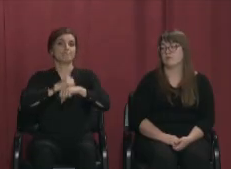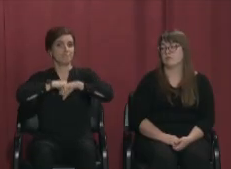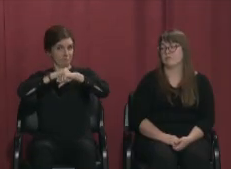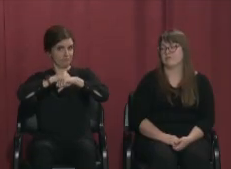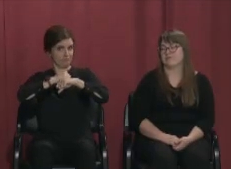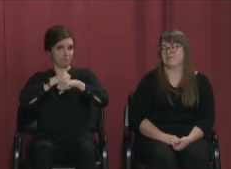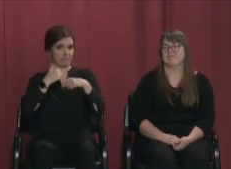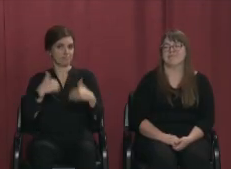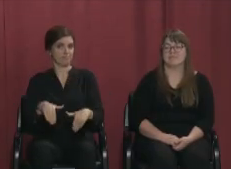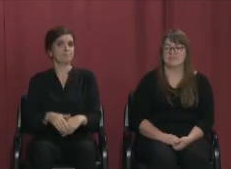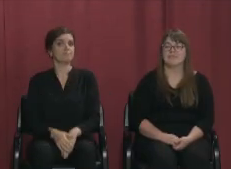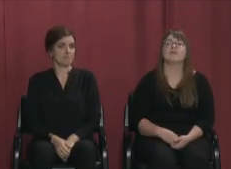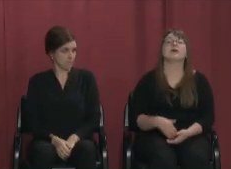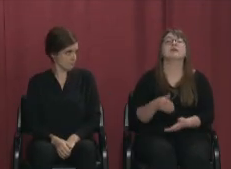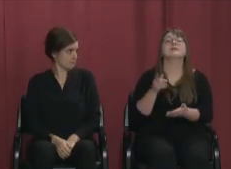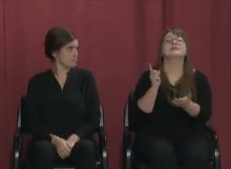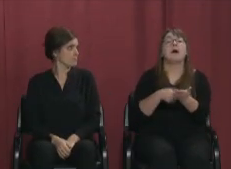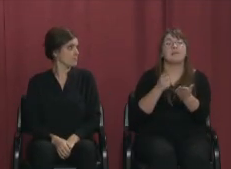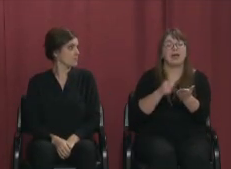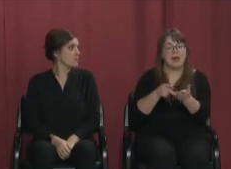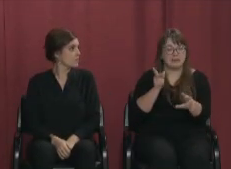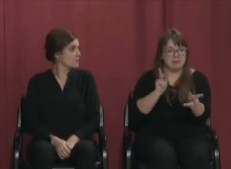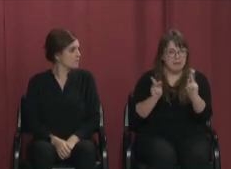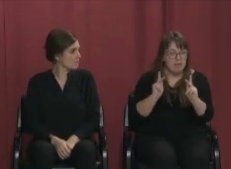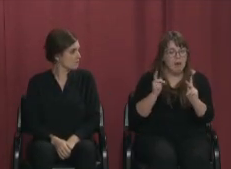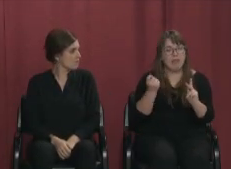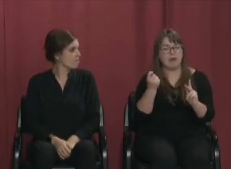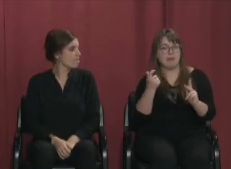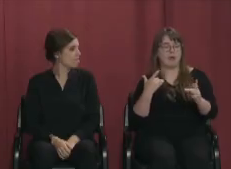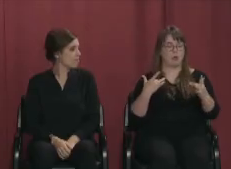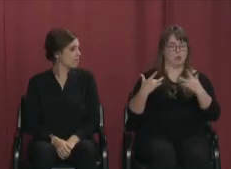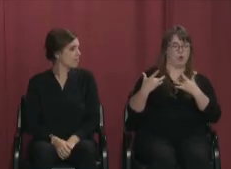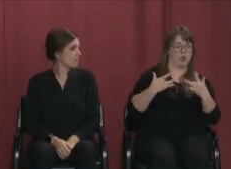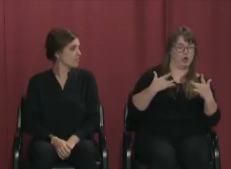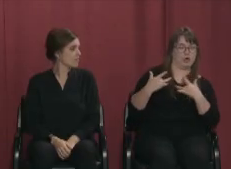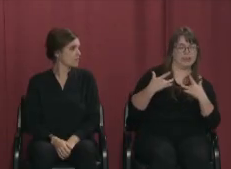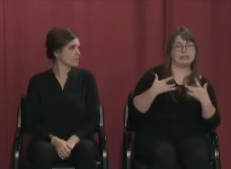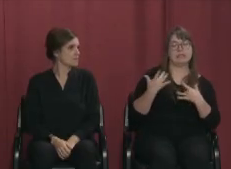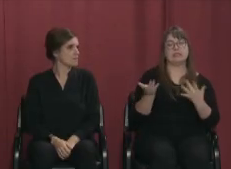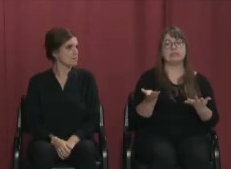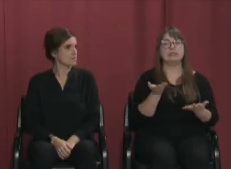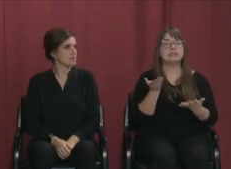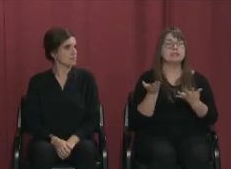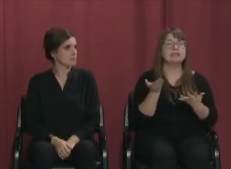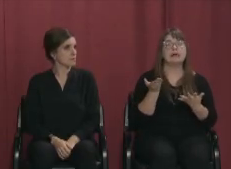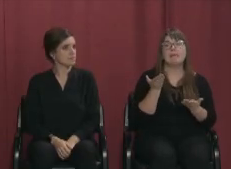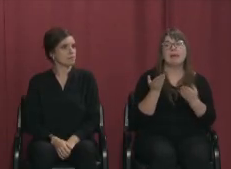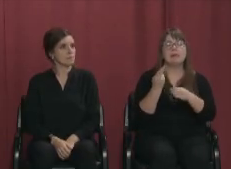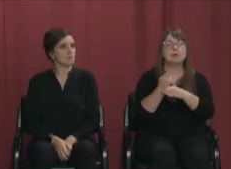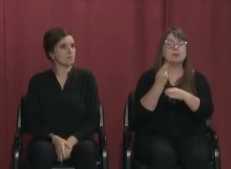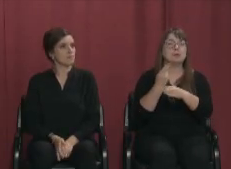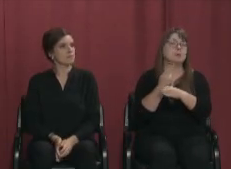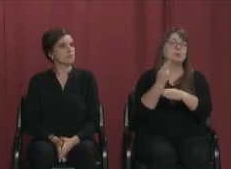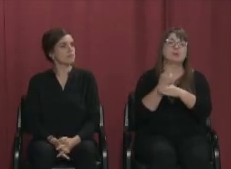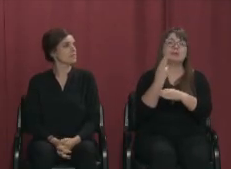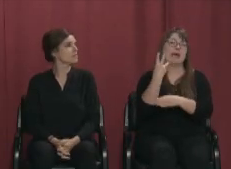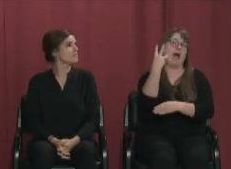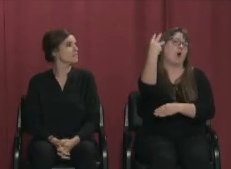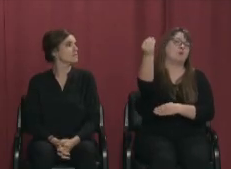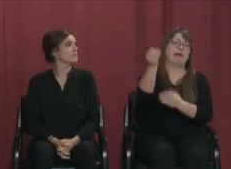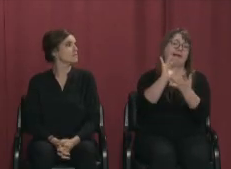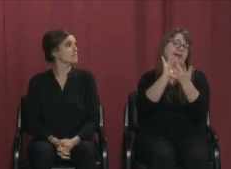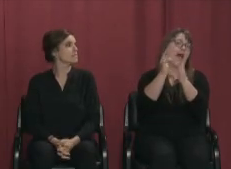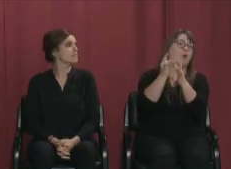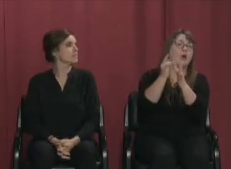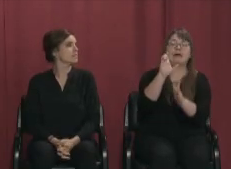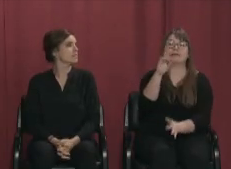are worried like somehow that, somebody is going to, use some network, cyber something or other to